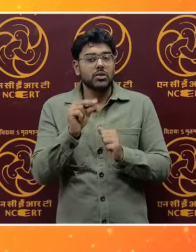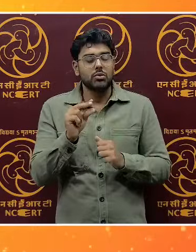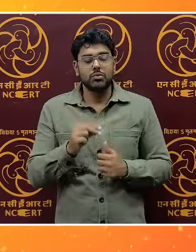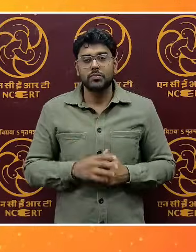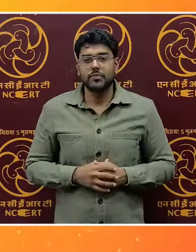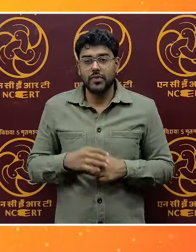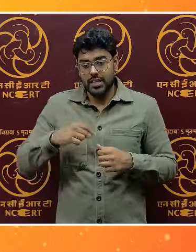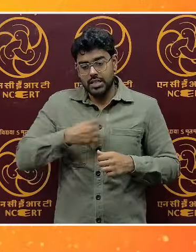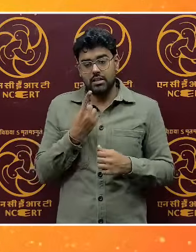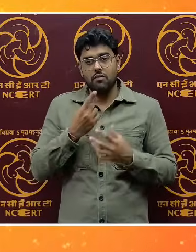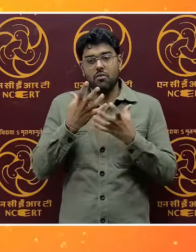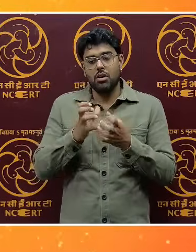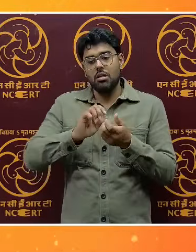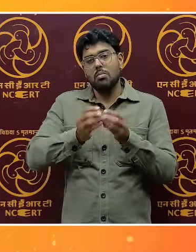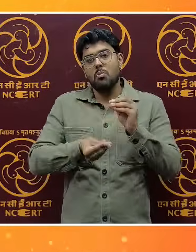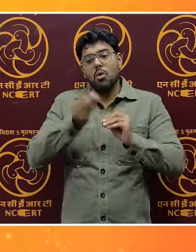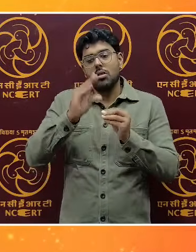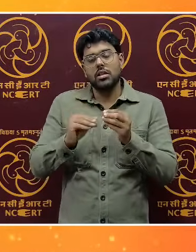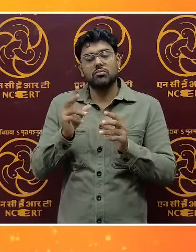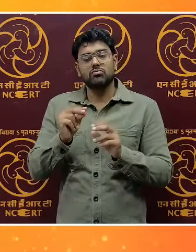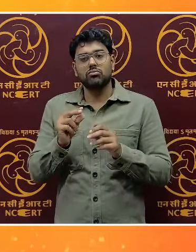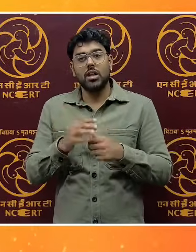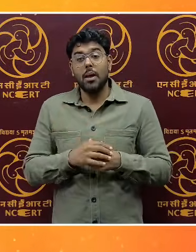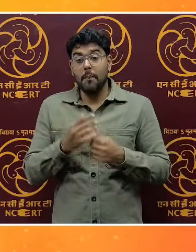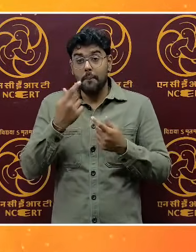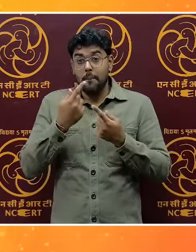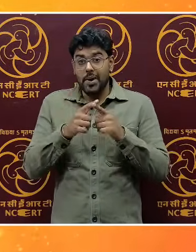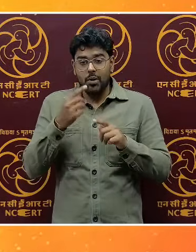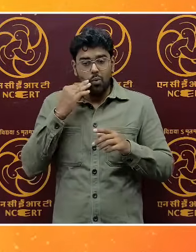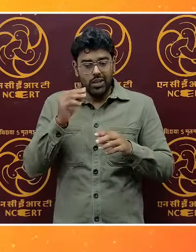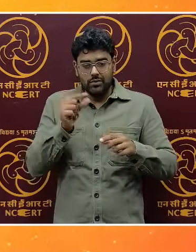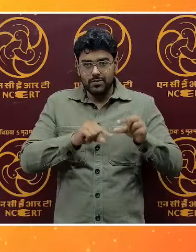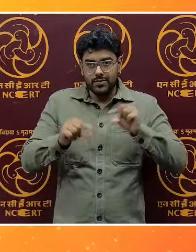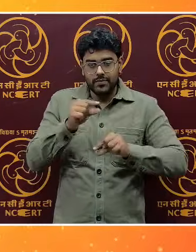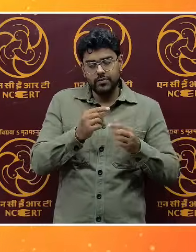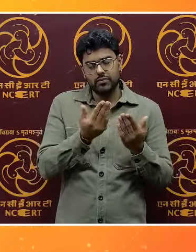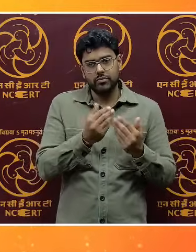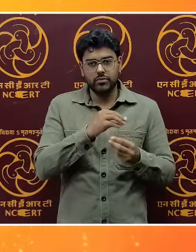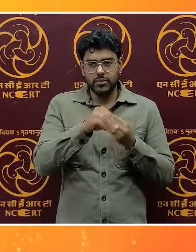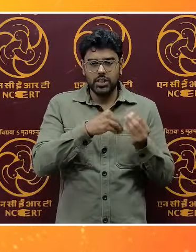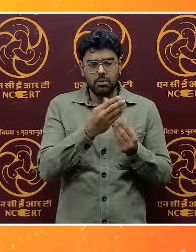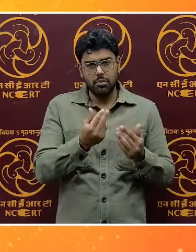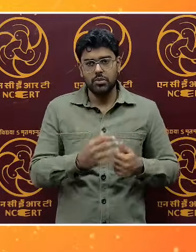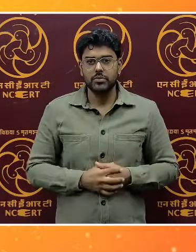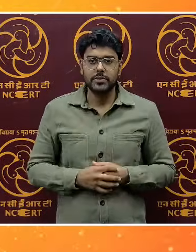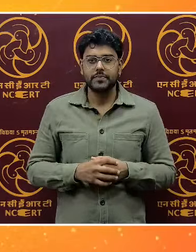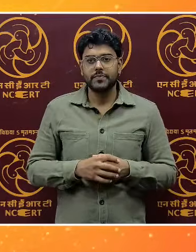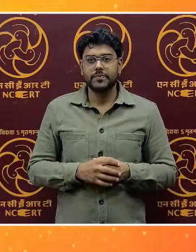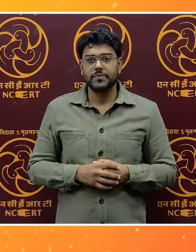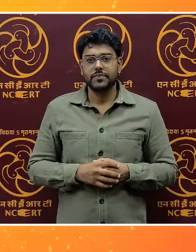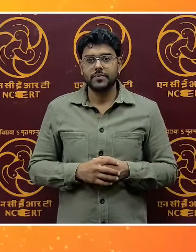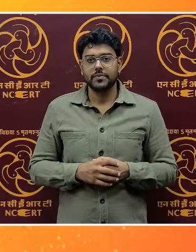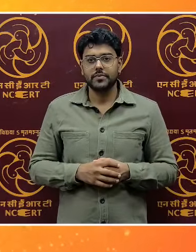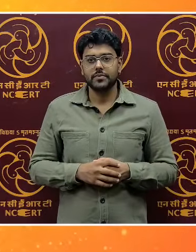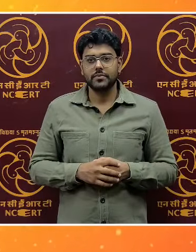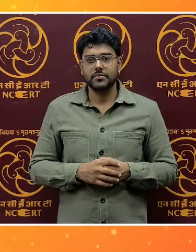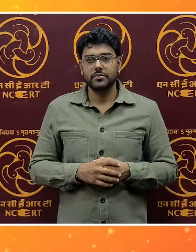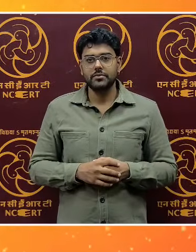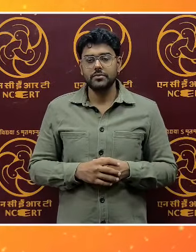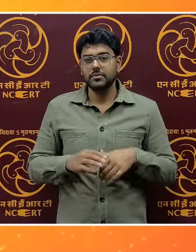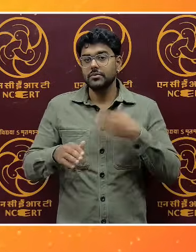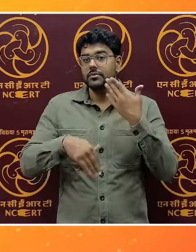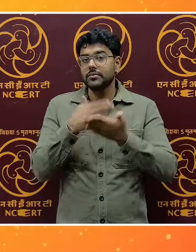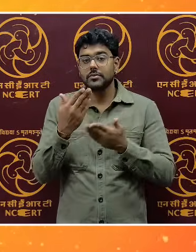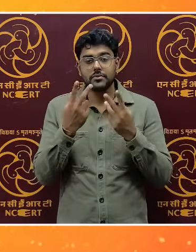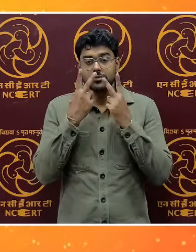per our need. But while preparing the mixtures, we can do that. Okay. Okay. Next is